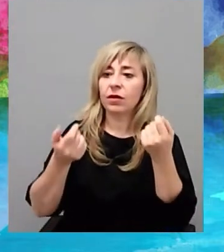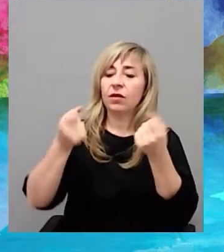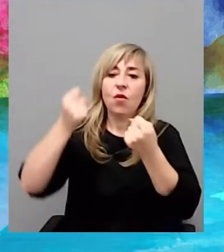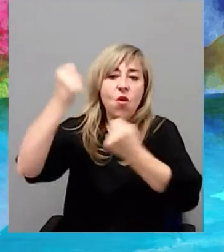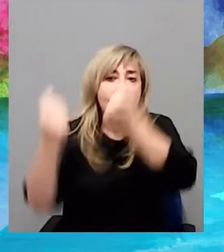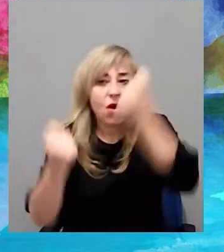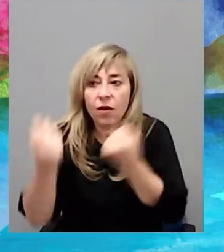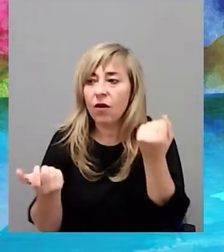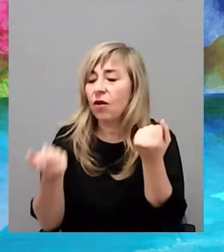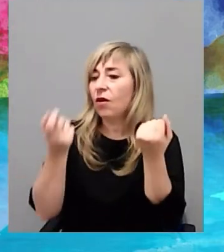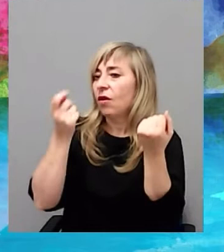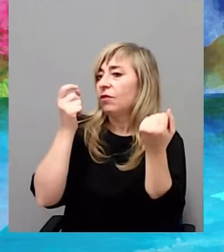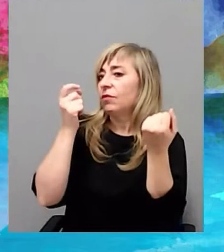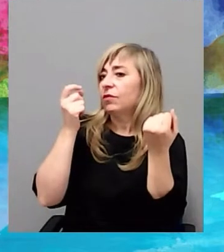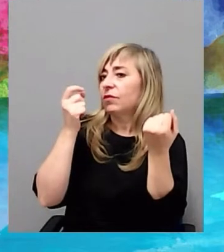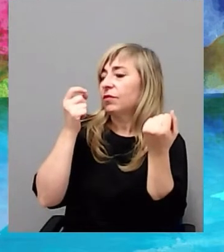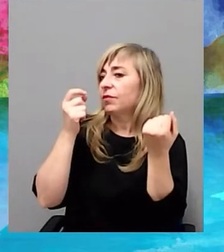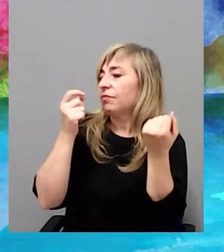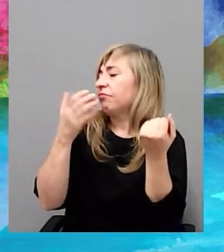sharing